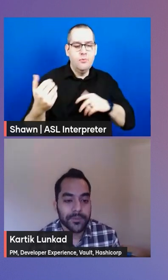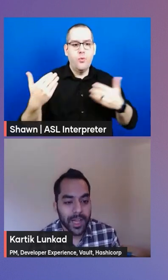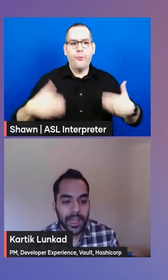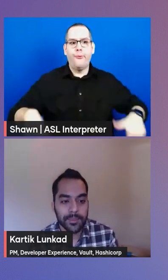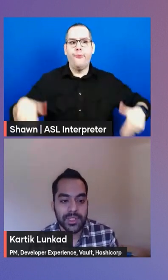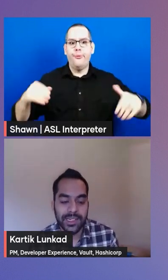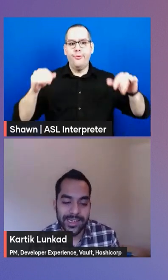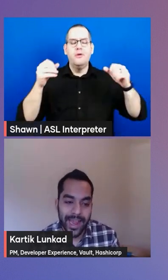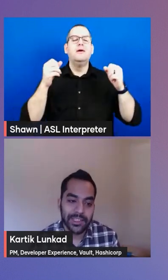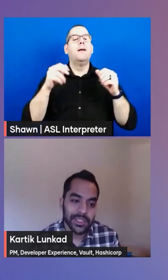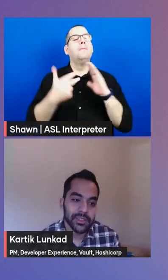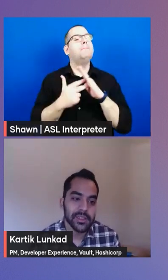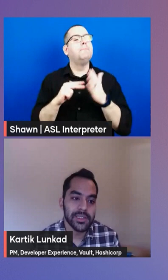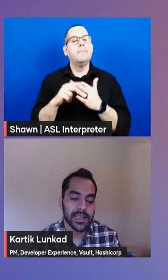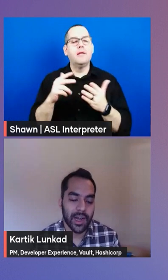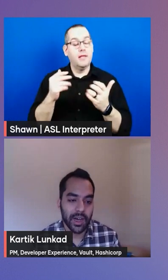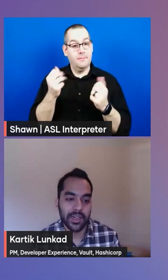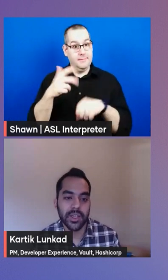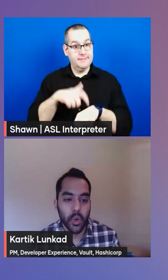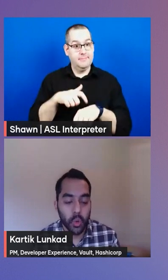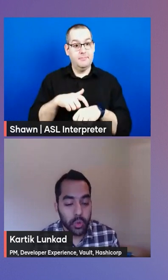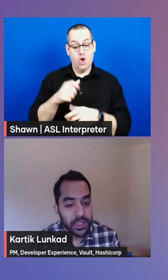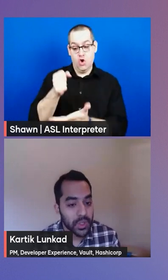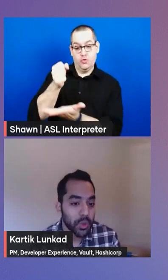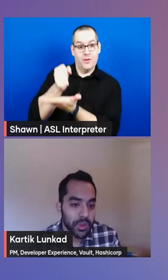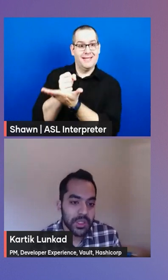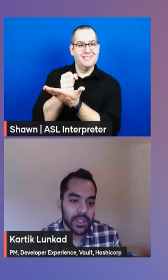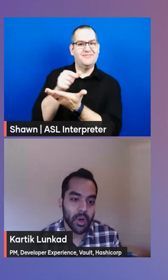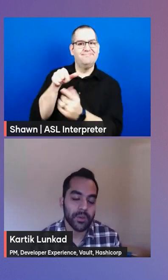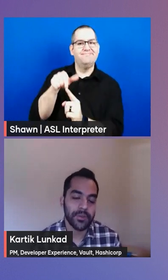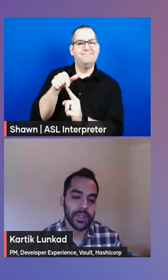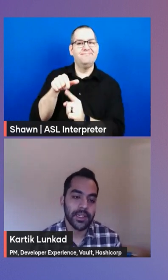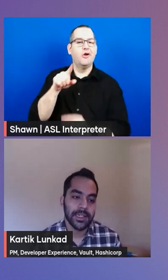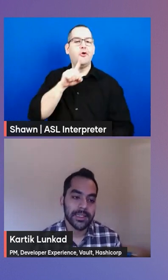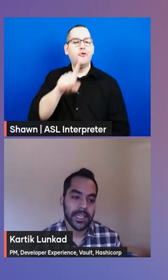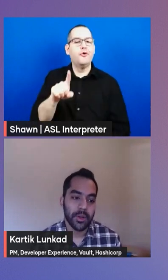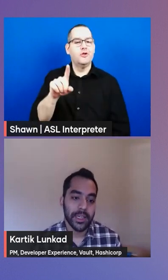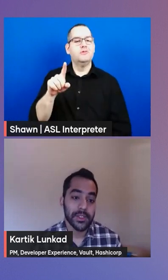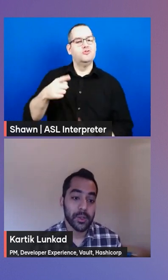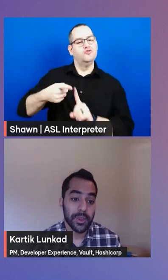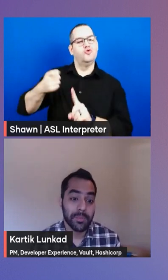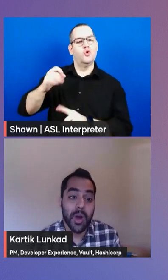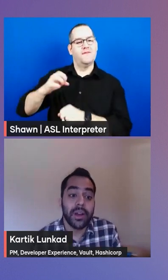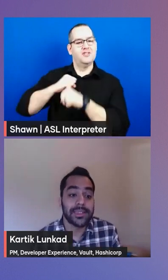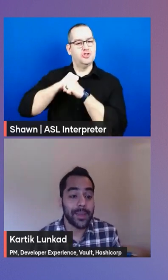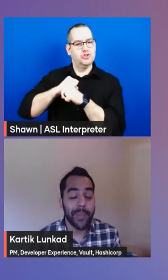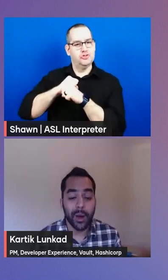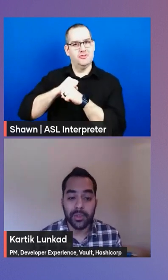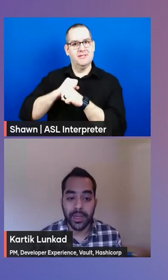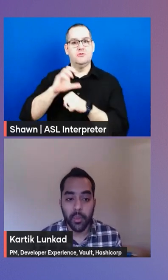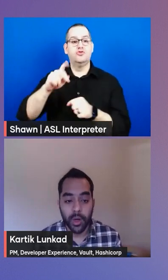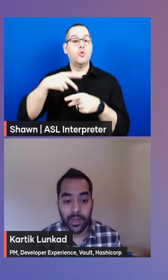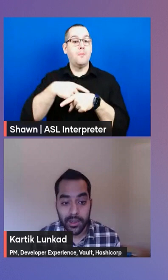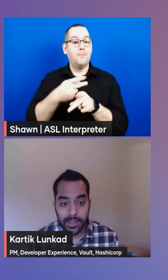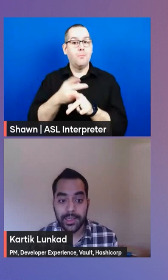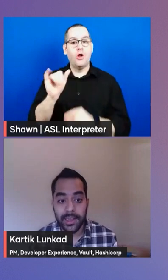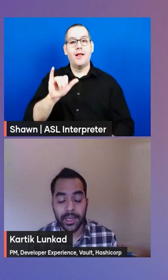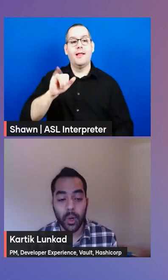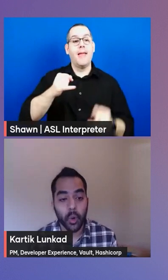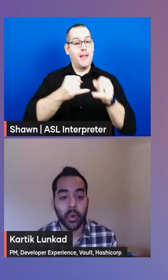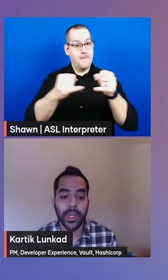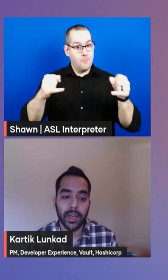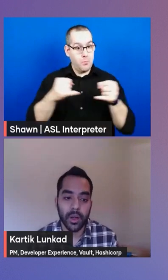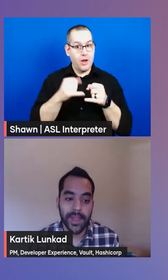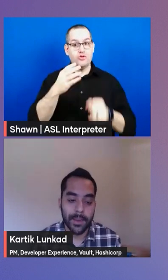lot of times credentials are the core source of security. So products like Boundary and Vault really